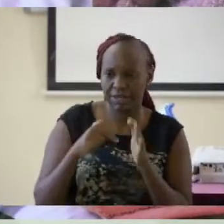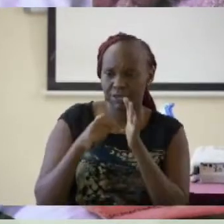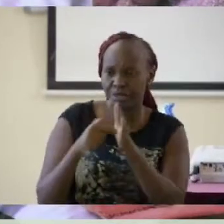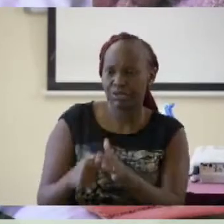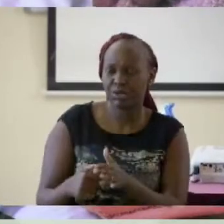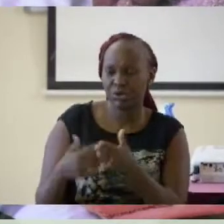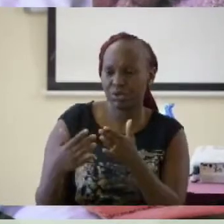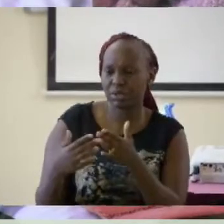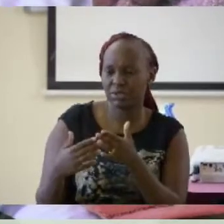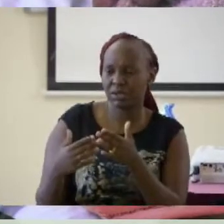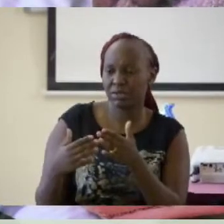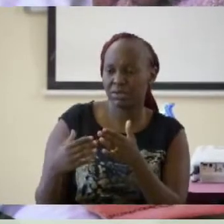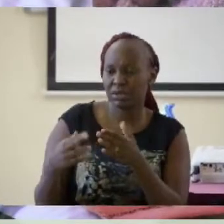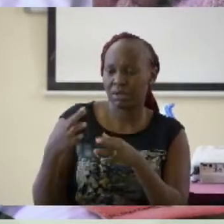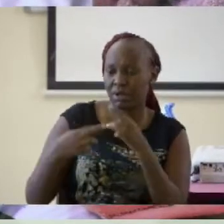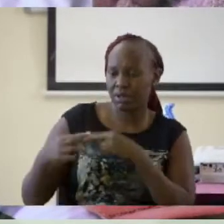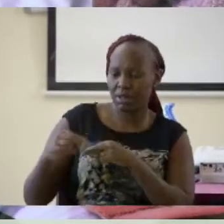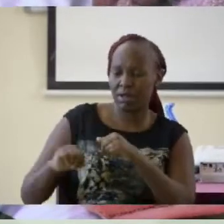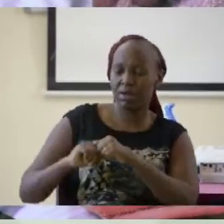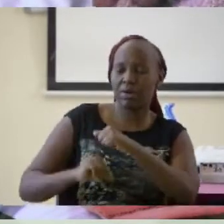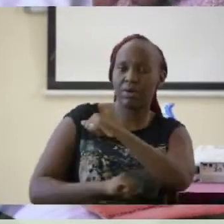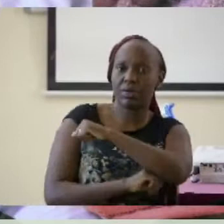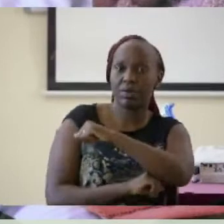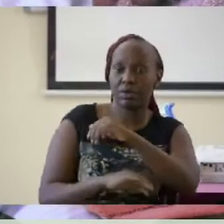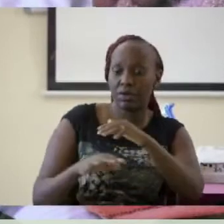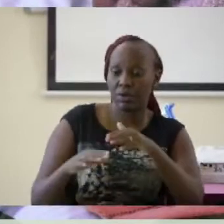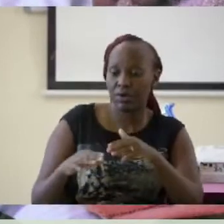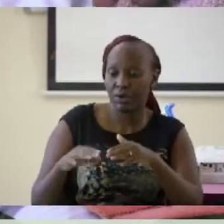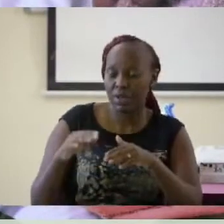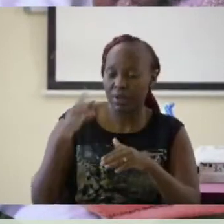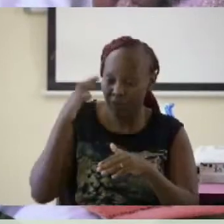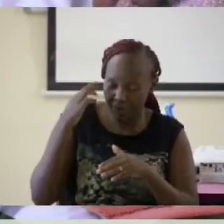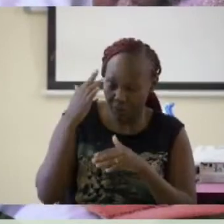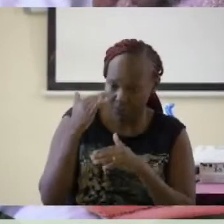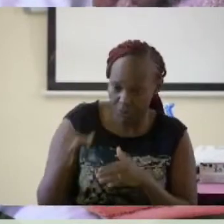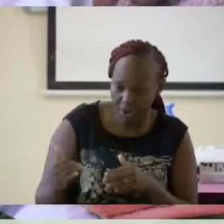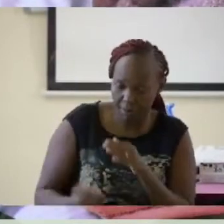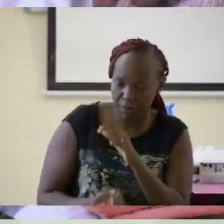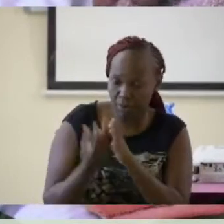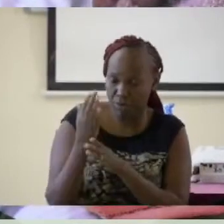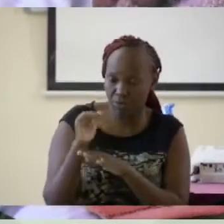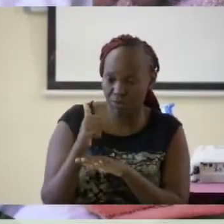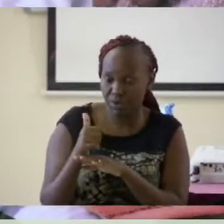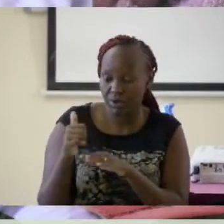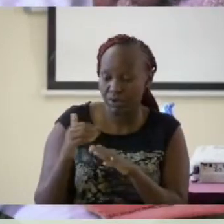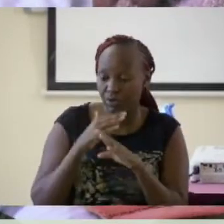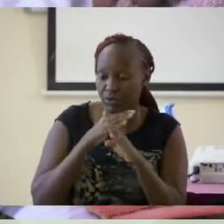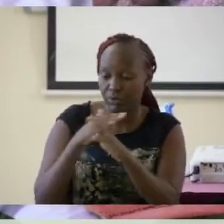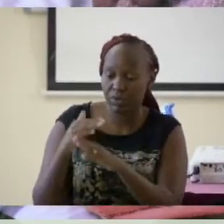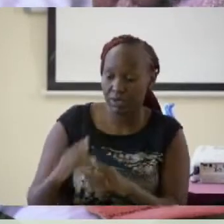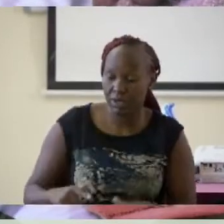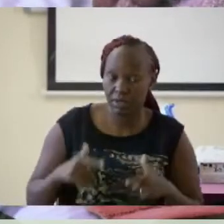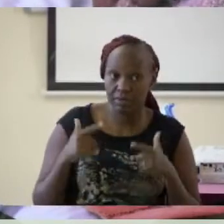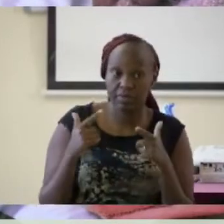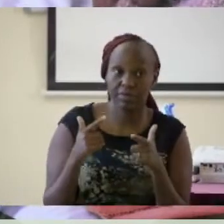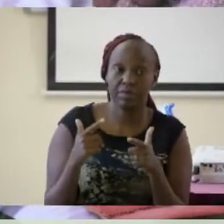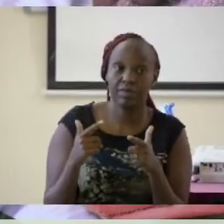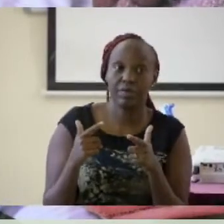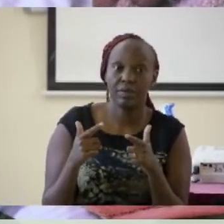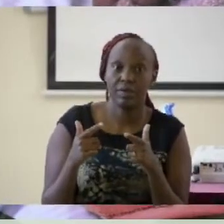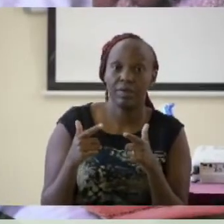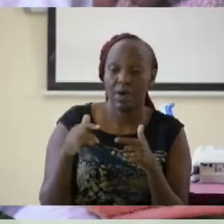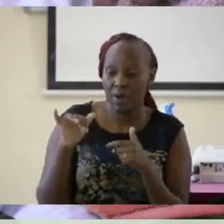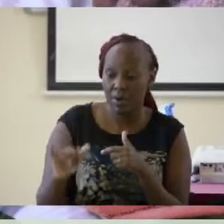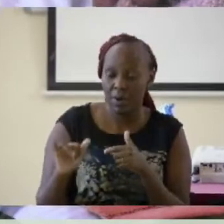on which the state is based on. The main reason why the state was formed was to protect life, and that